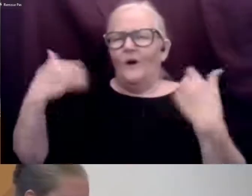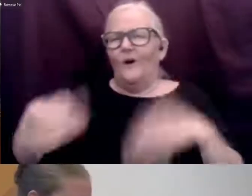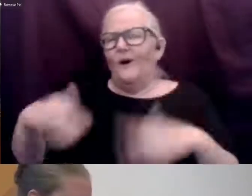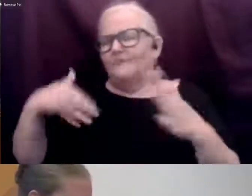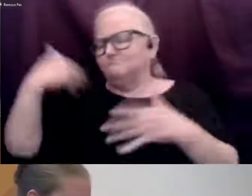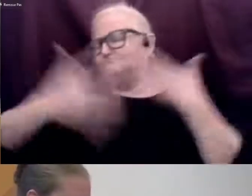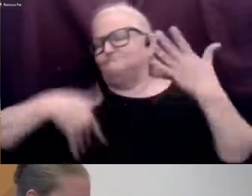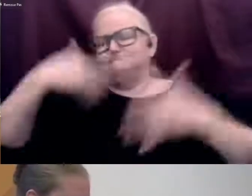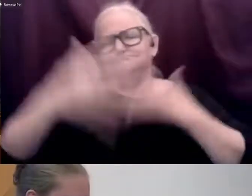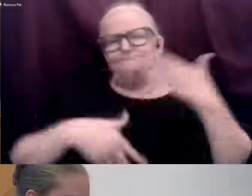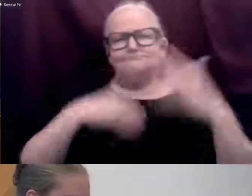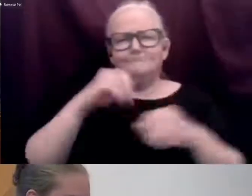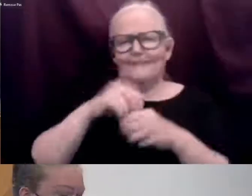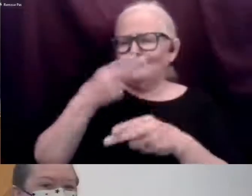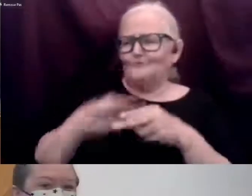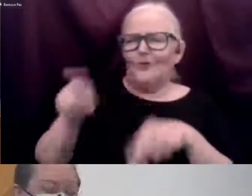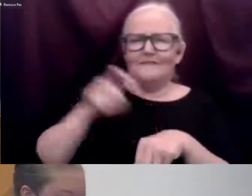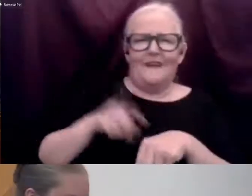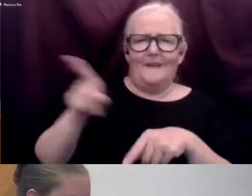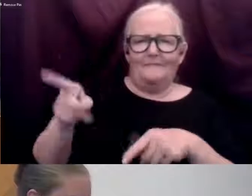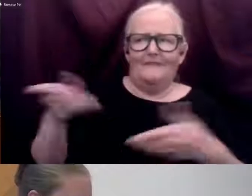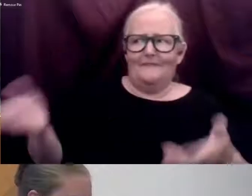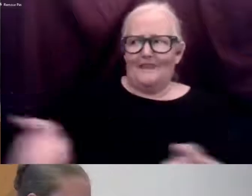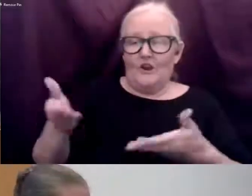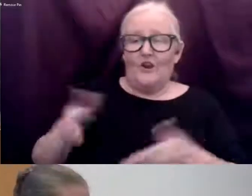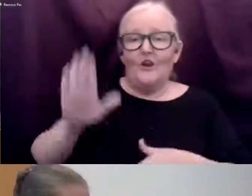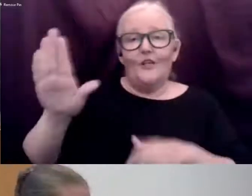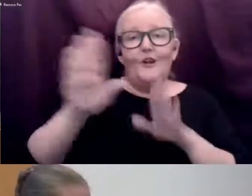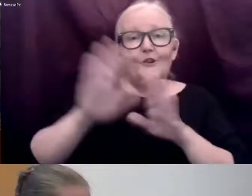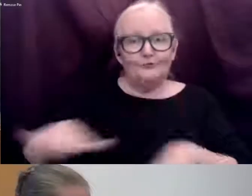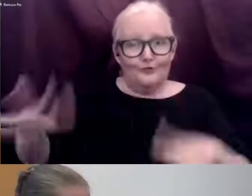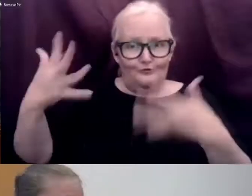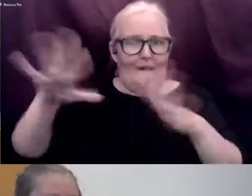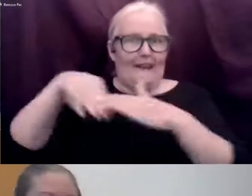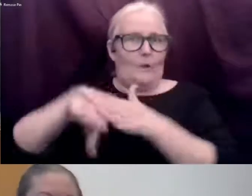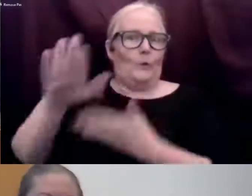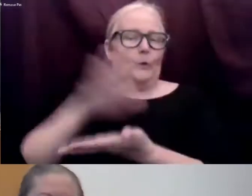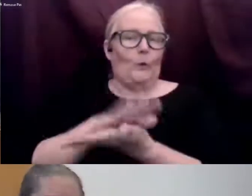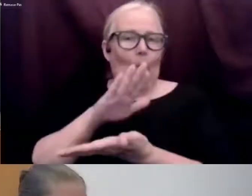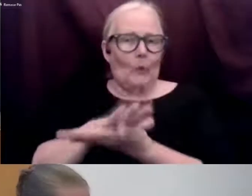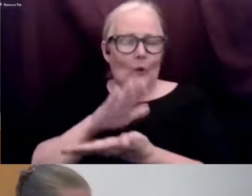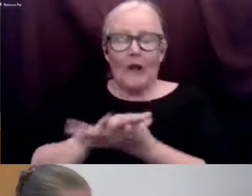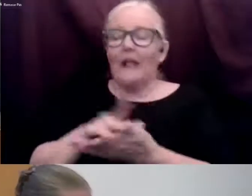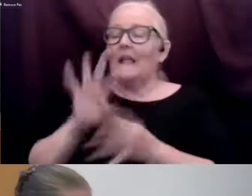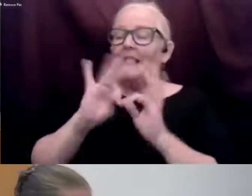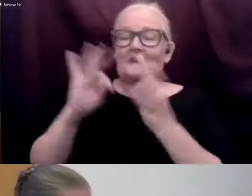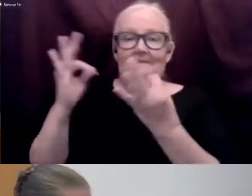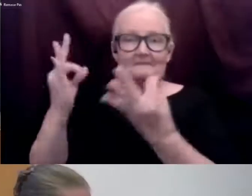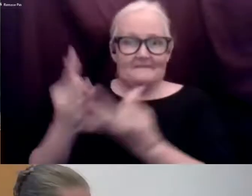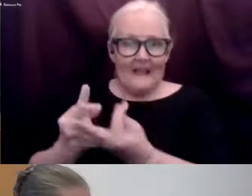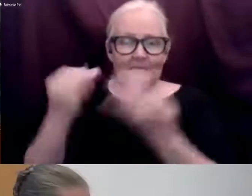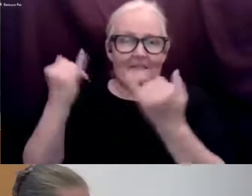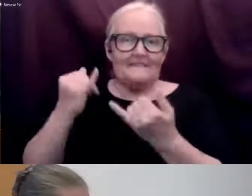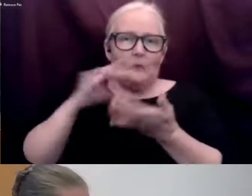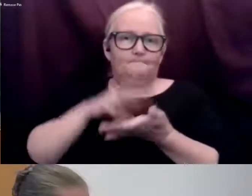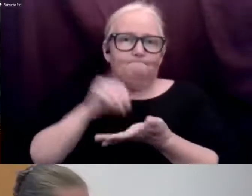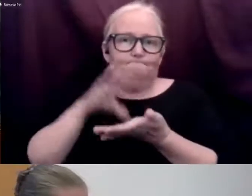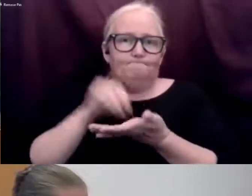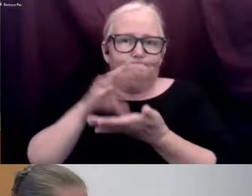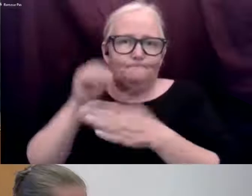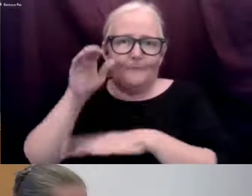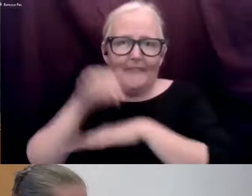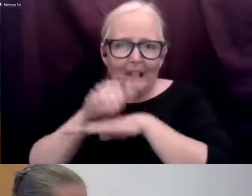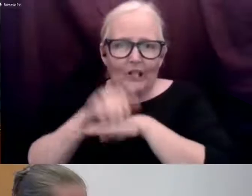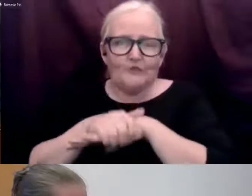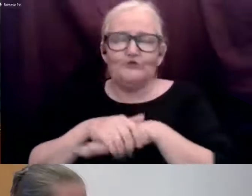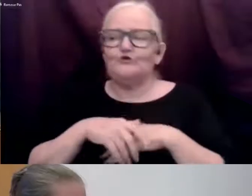here. Their kids have started school, the whole family has begun to learn English, and members of